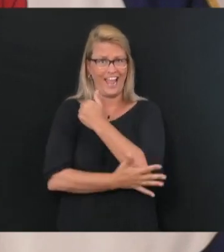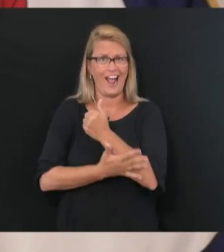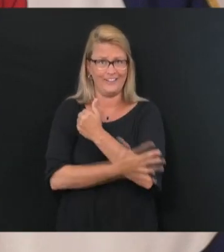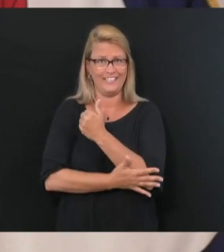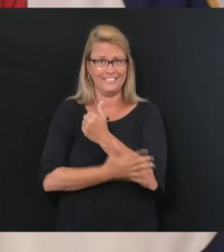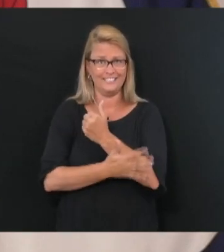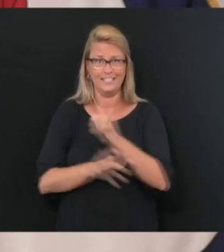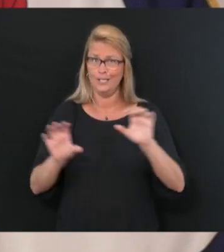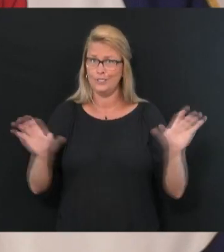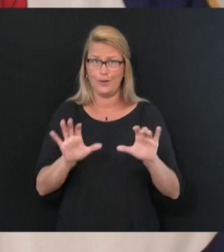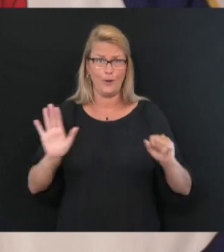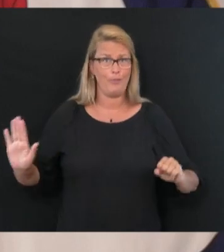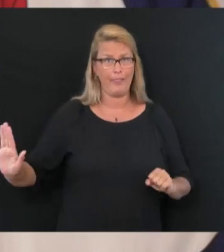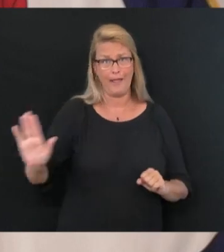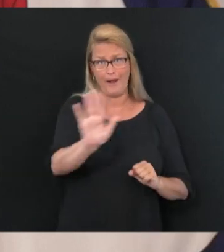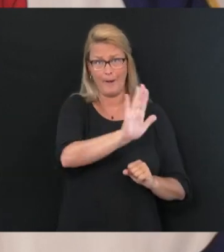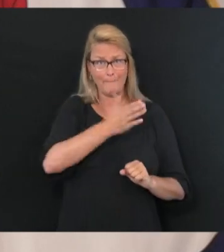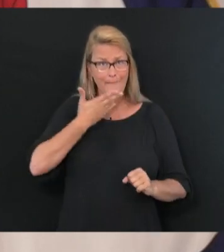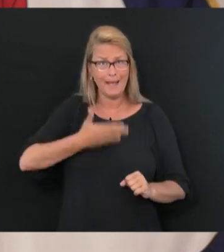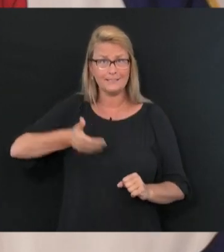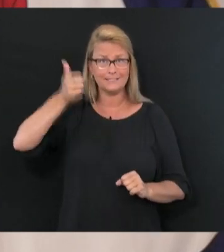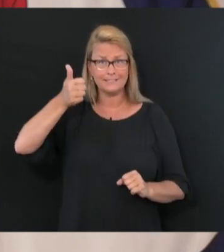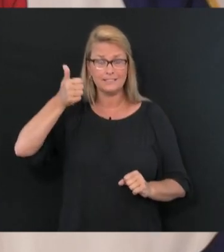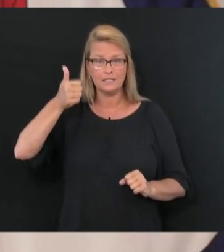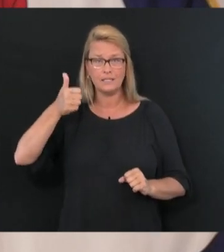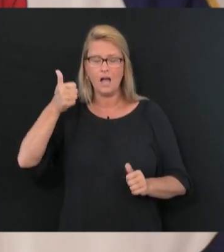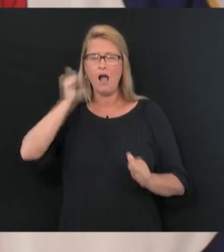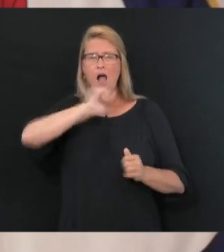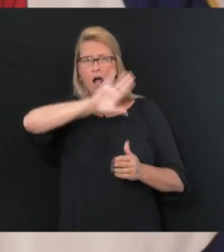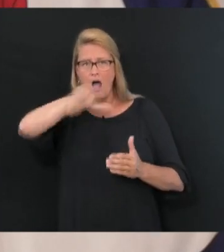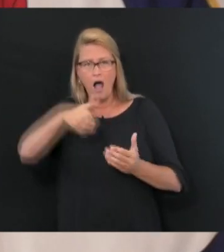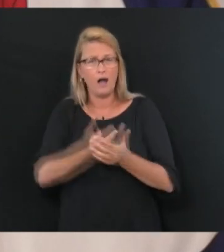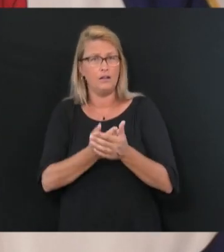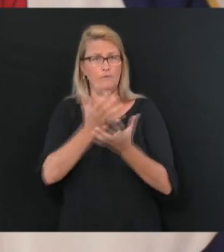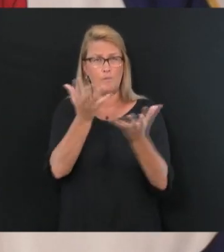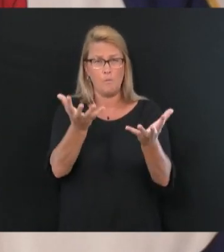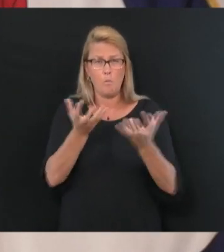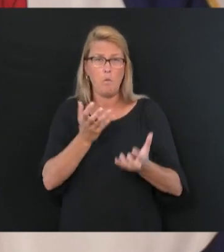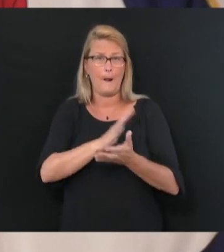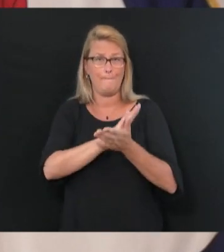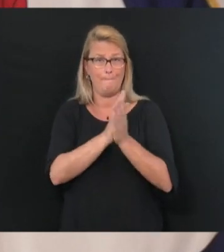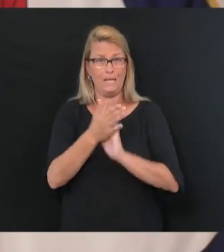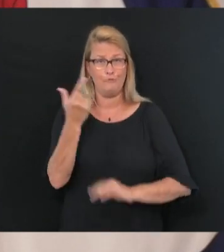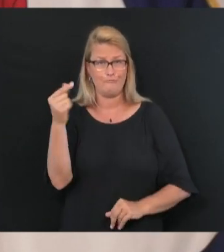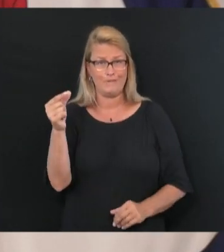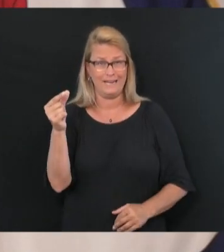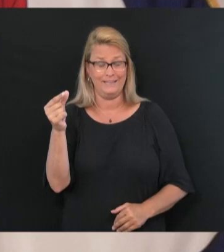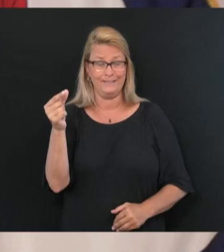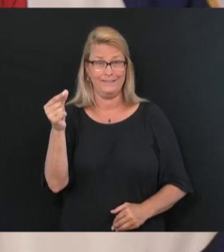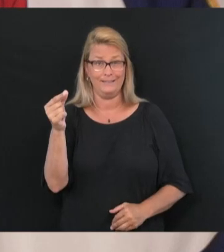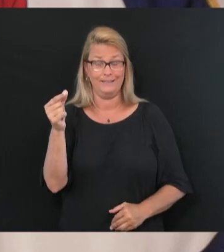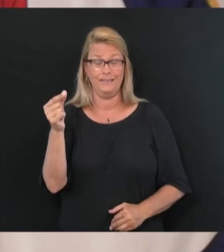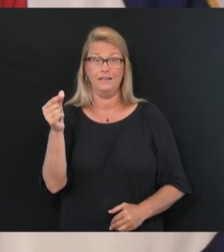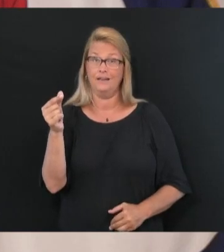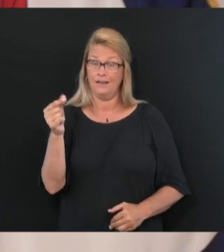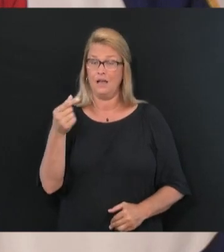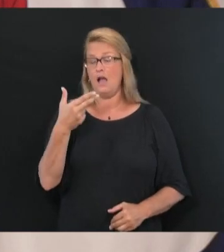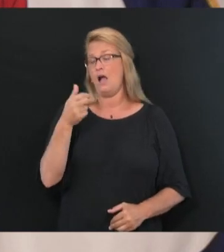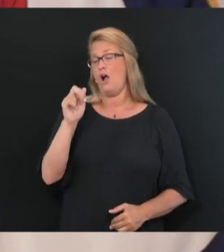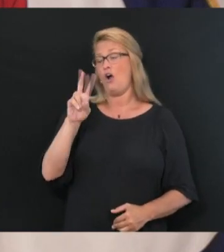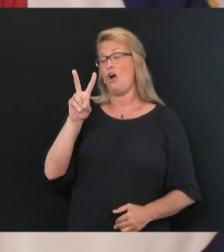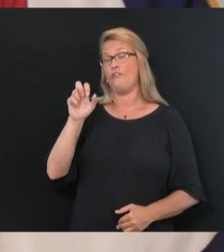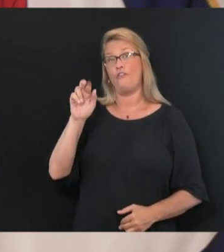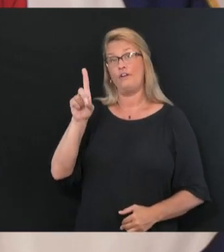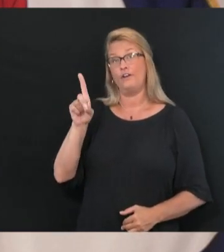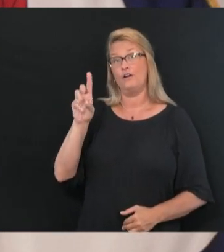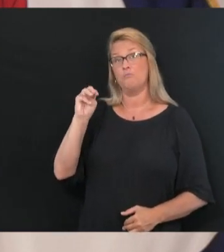possible. Every county wants to get in the green. Now, and in doing so, the Harvard model